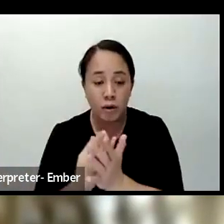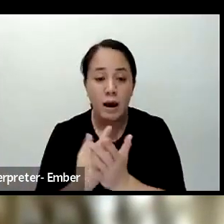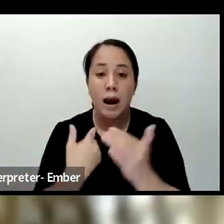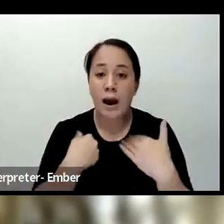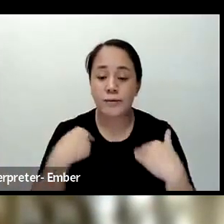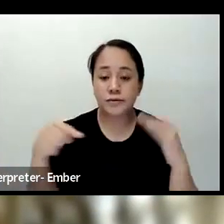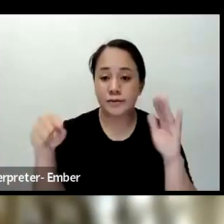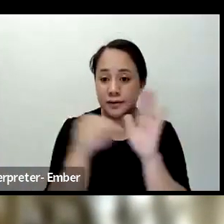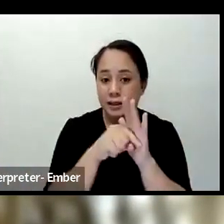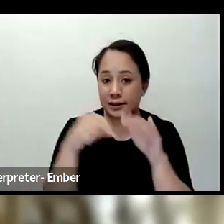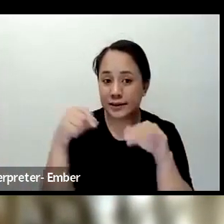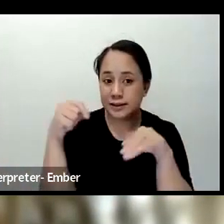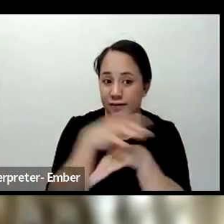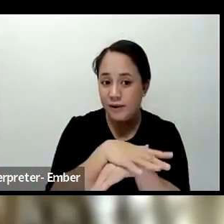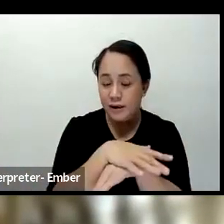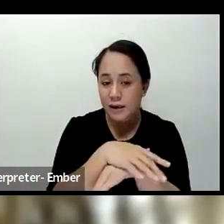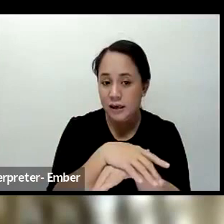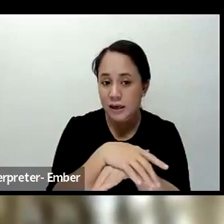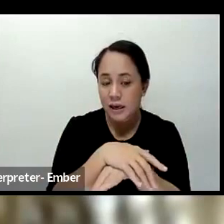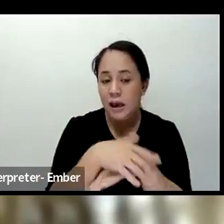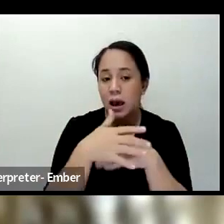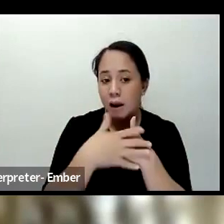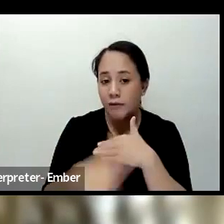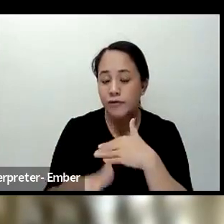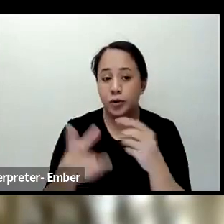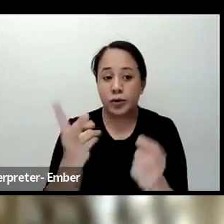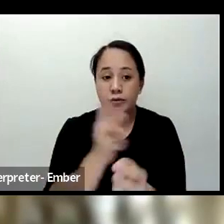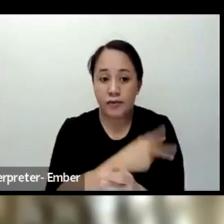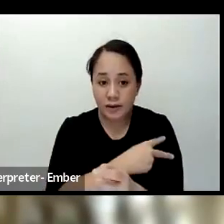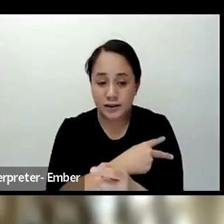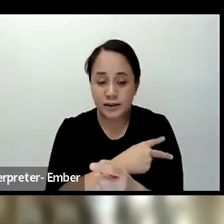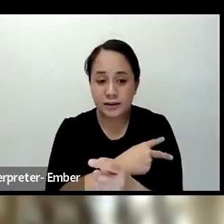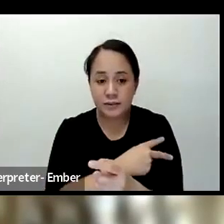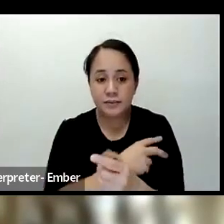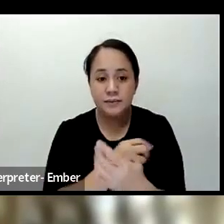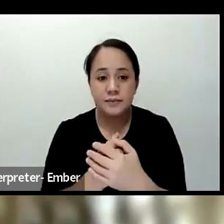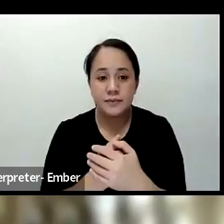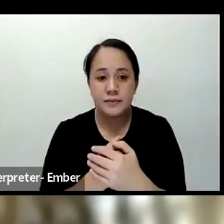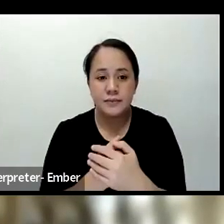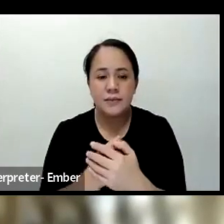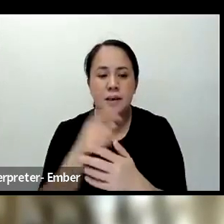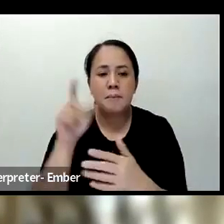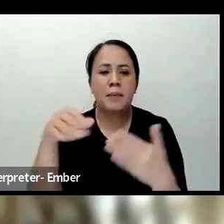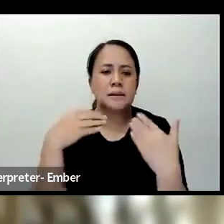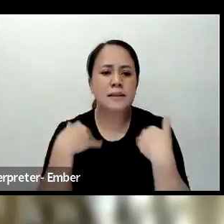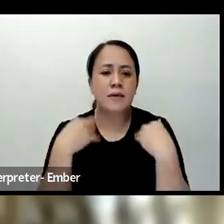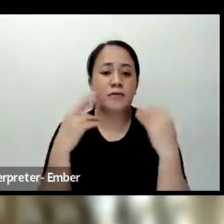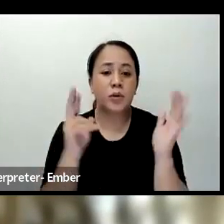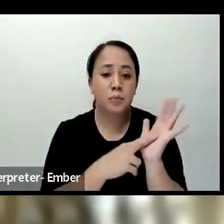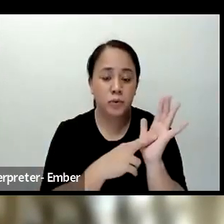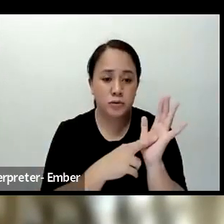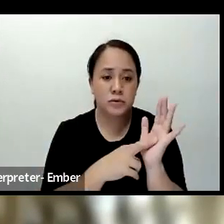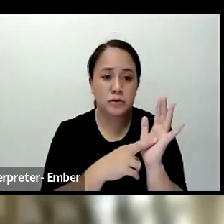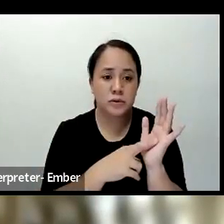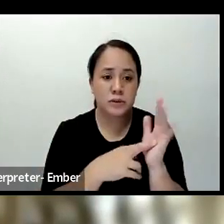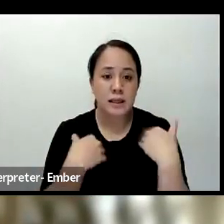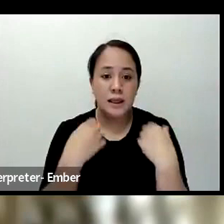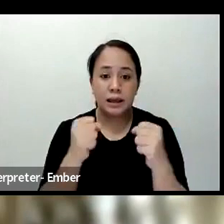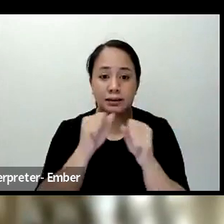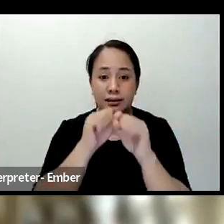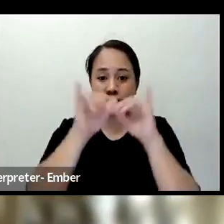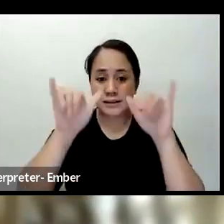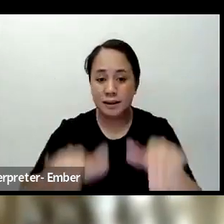adverse event following your vaccination, there should be a report made to the health system,